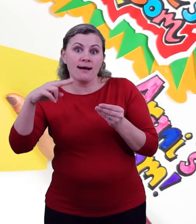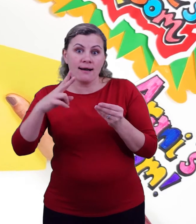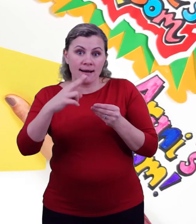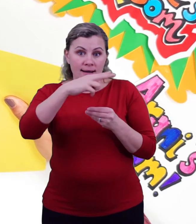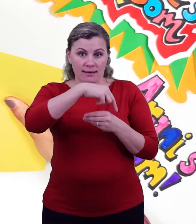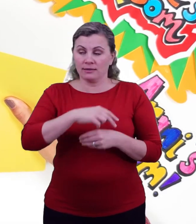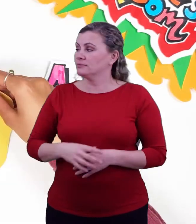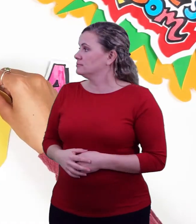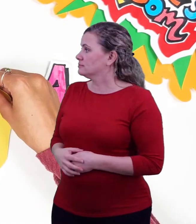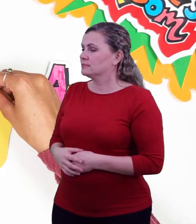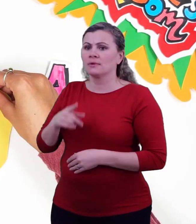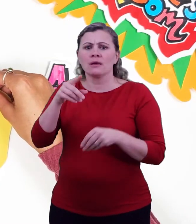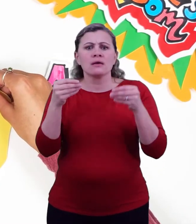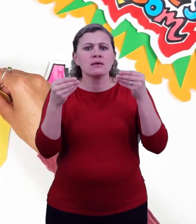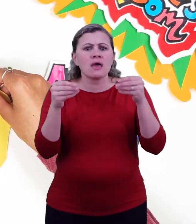out.